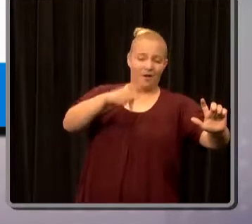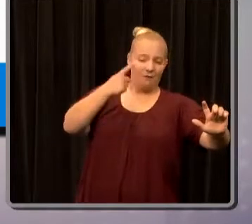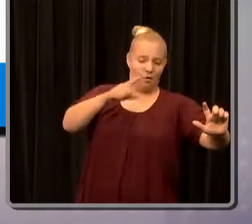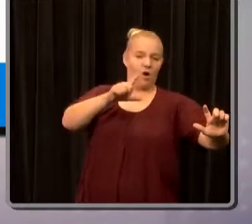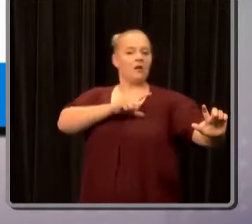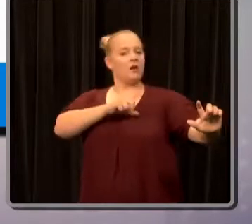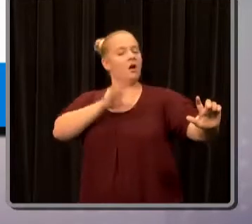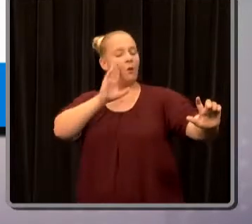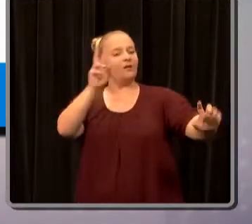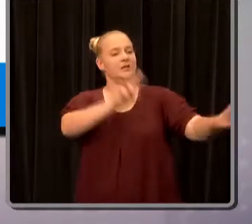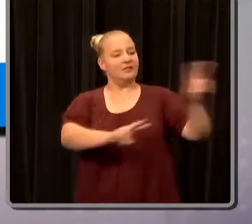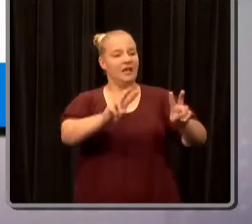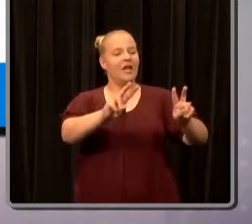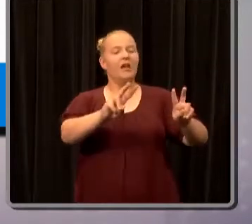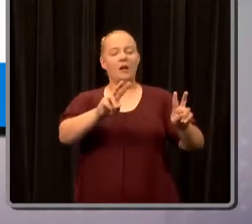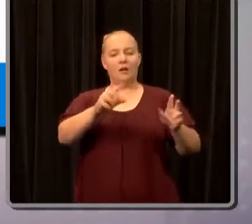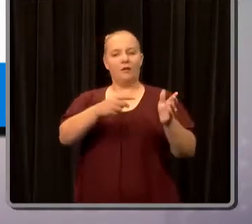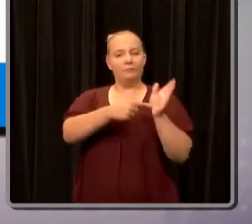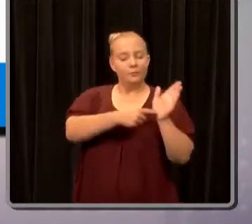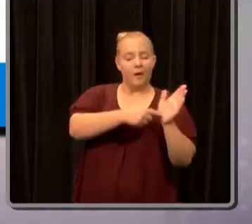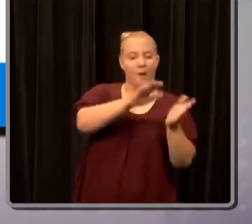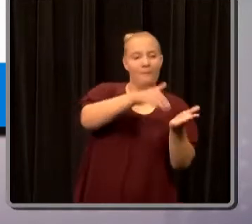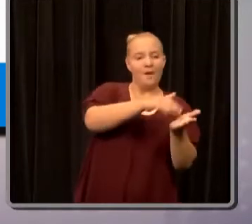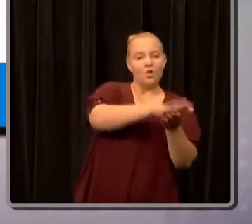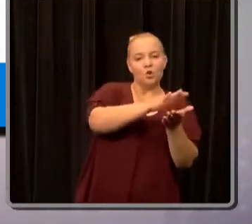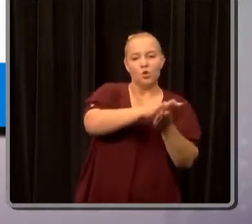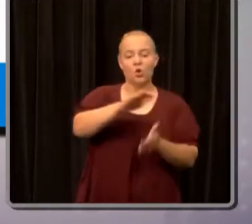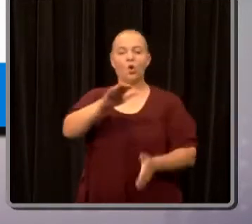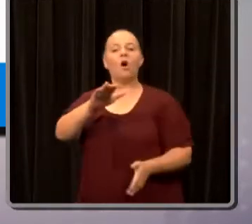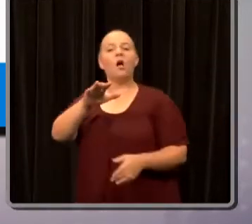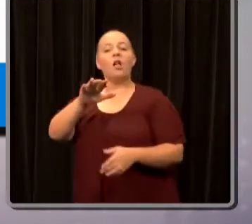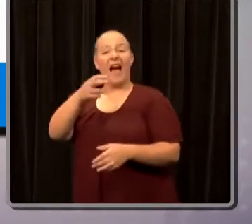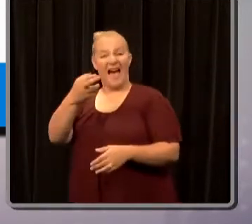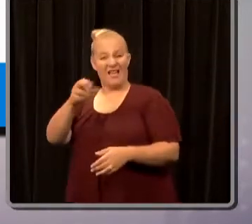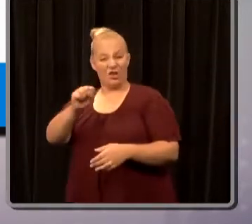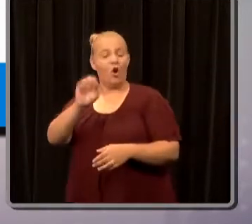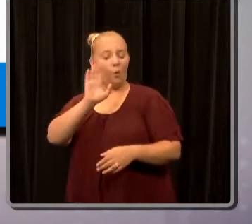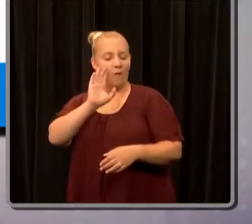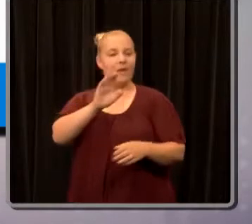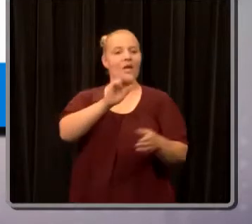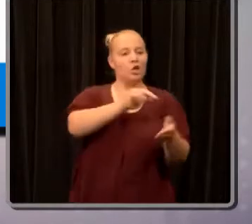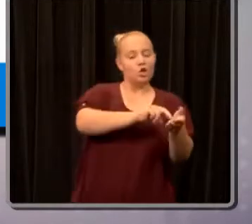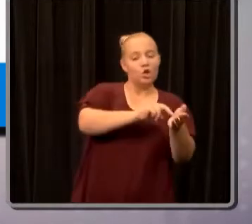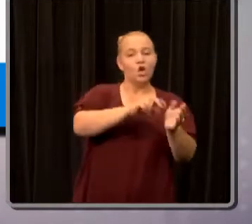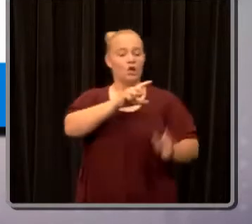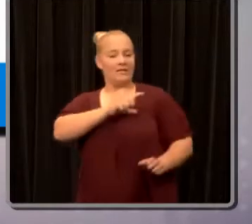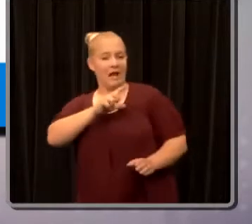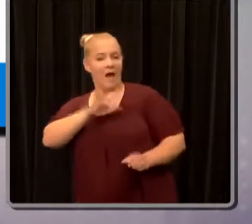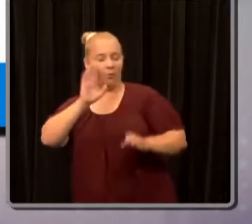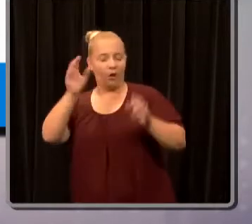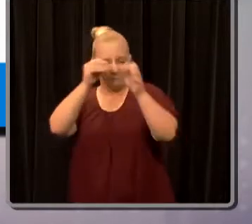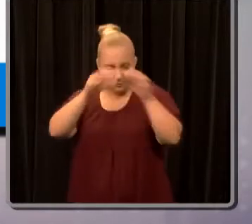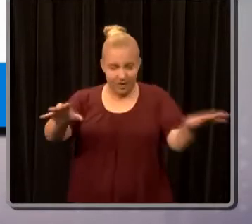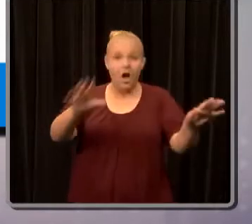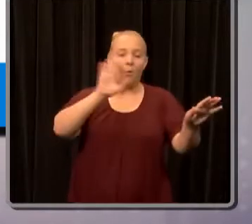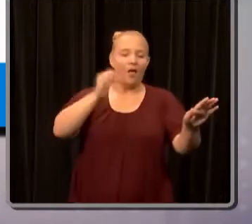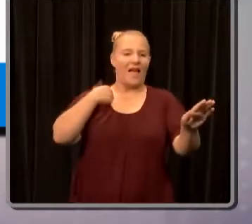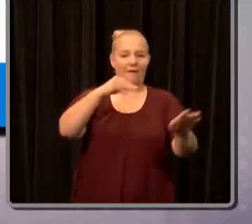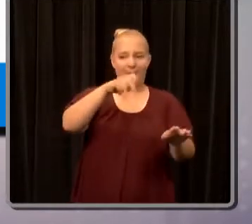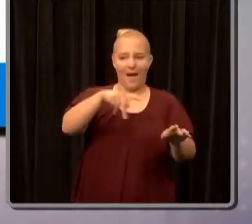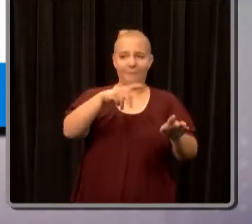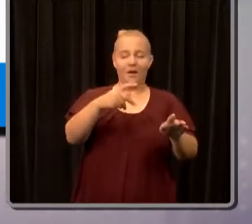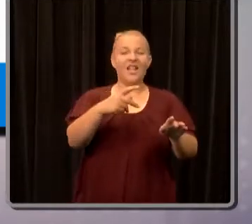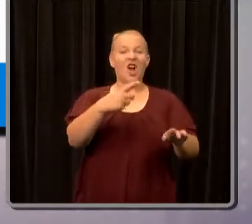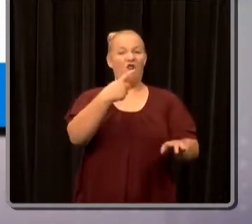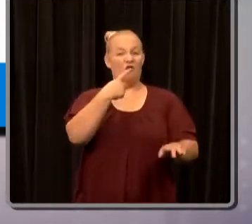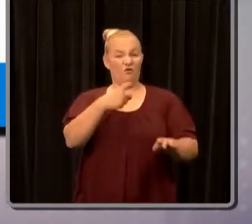secondary level, it's going to be our SROs, our principals, our nurse. They're going to get a map of the building, and there's going to be a flashing red dot of